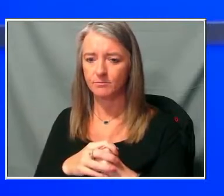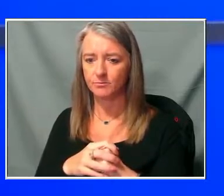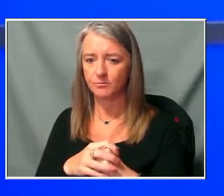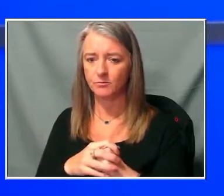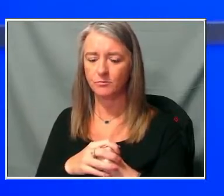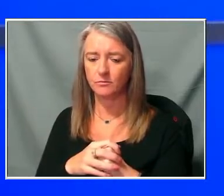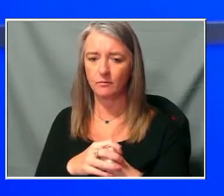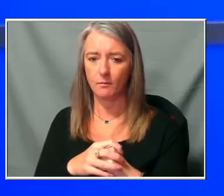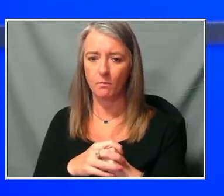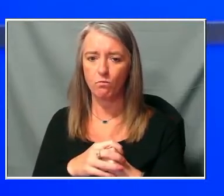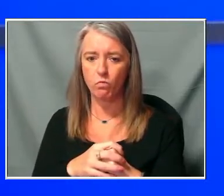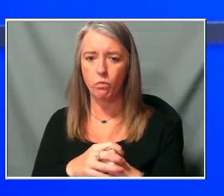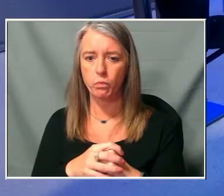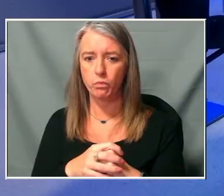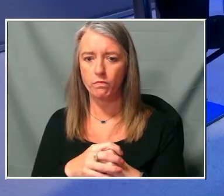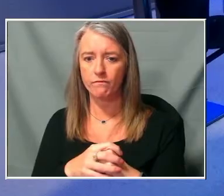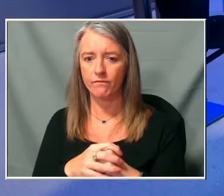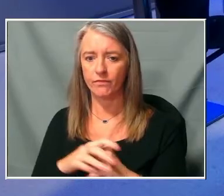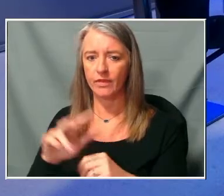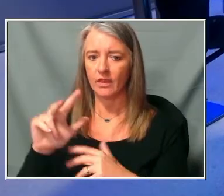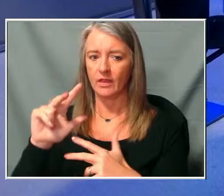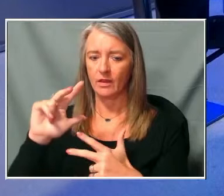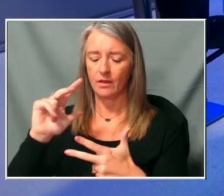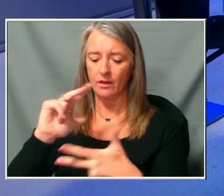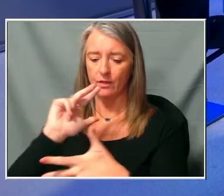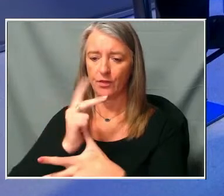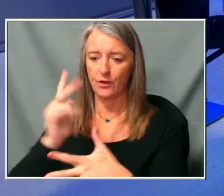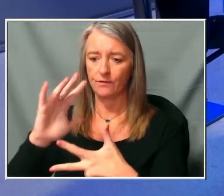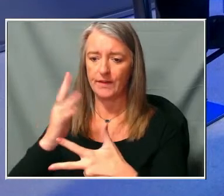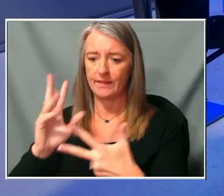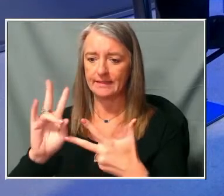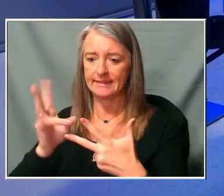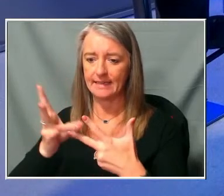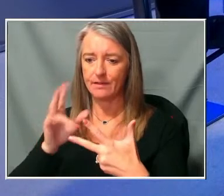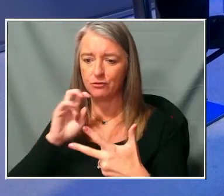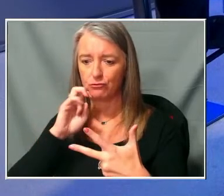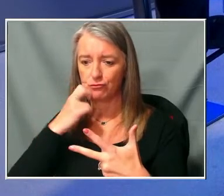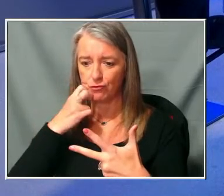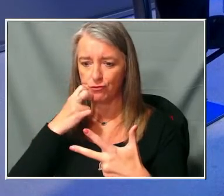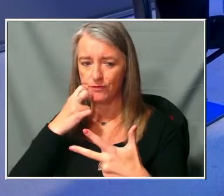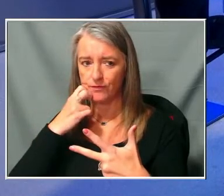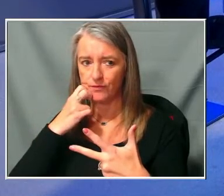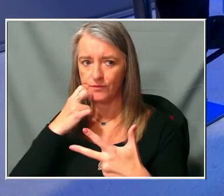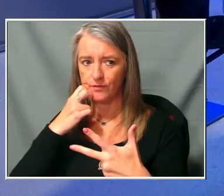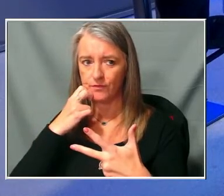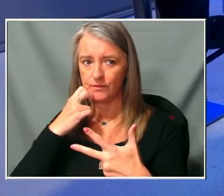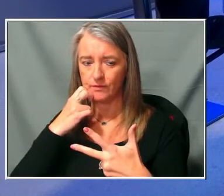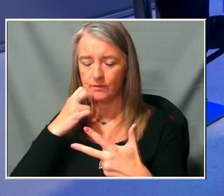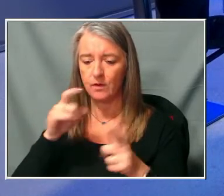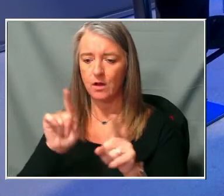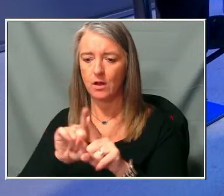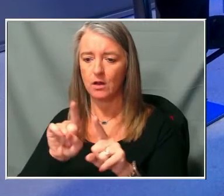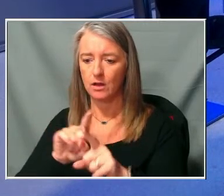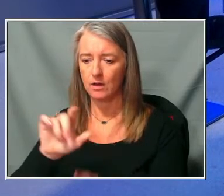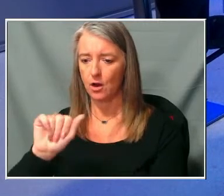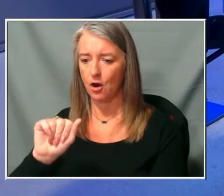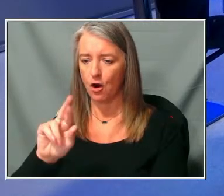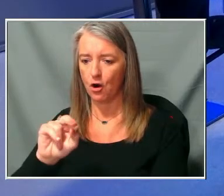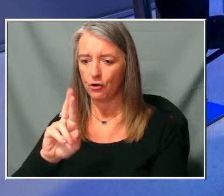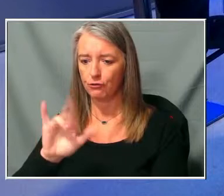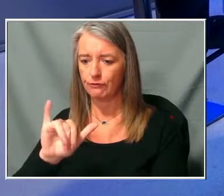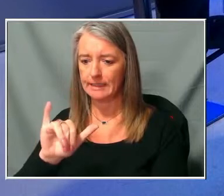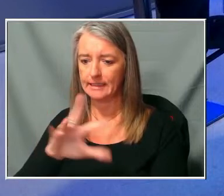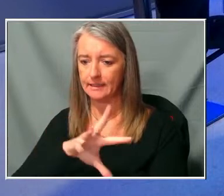was intertwined between my 3rd, 5th, and 7th nerve. And I believe also one of my arteries was right there, and I know that